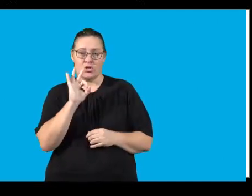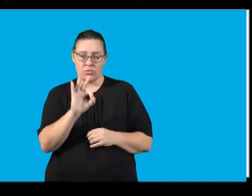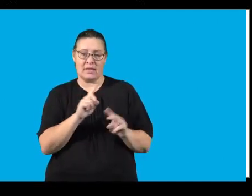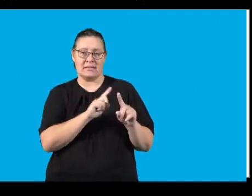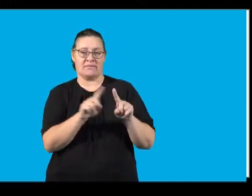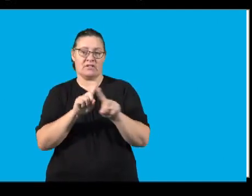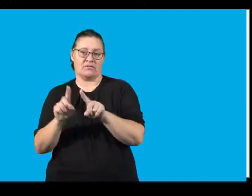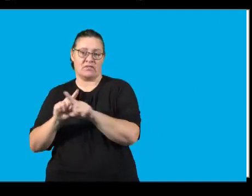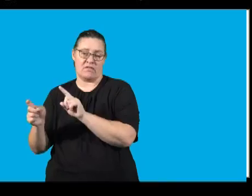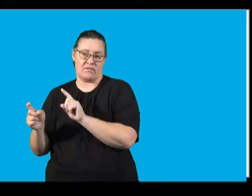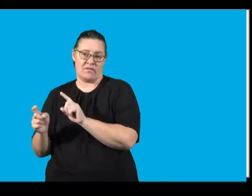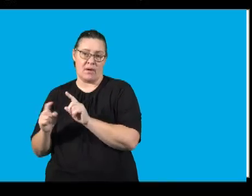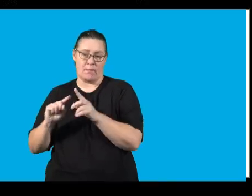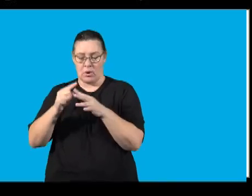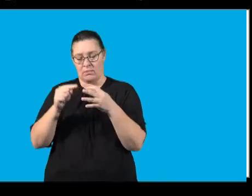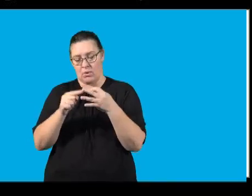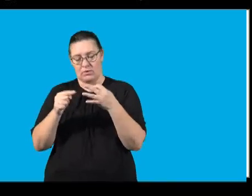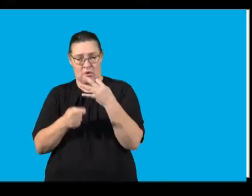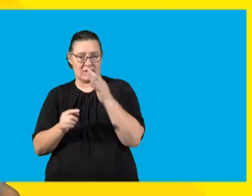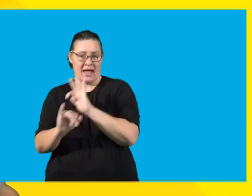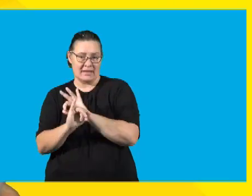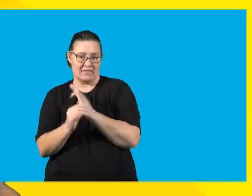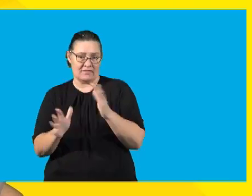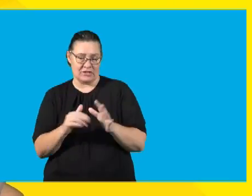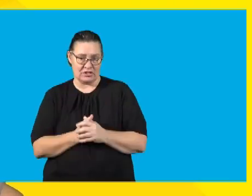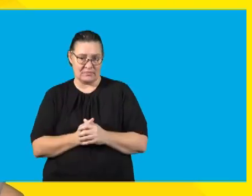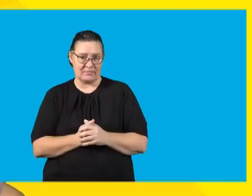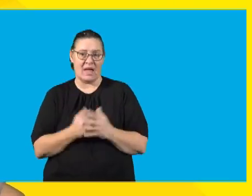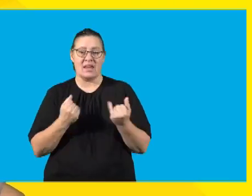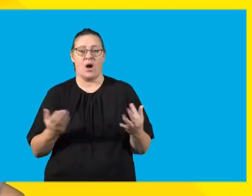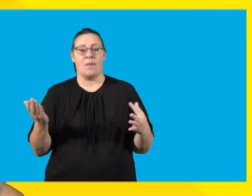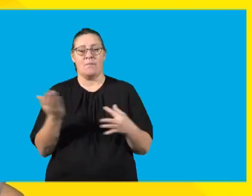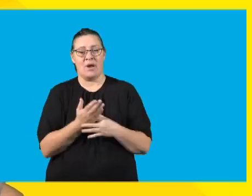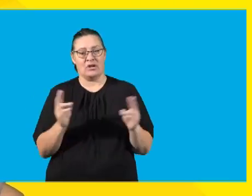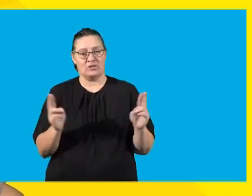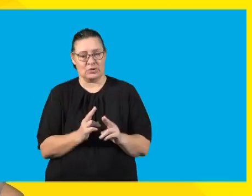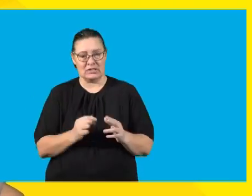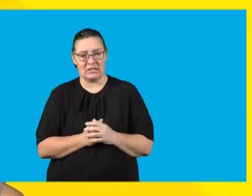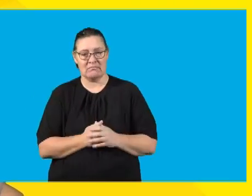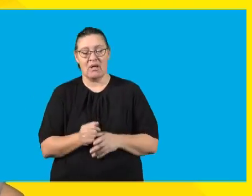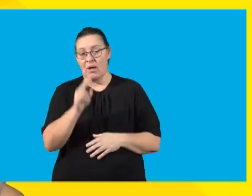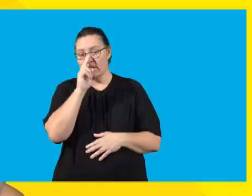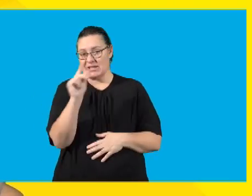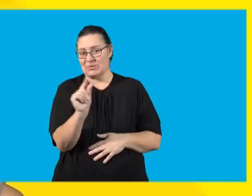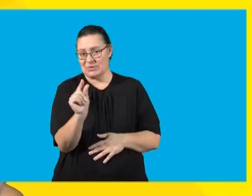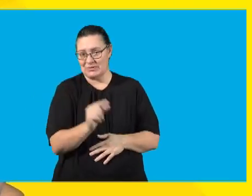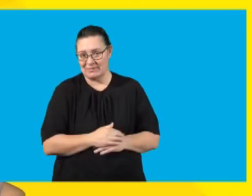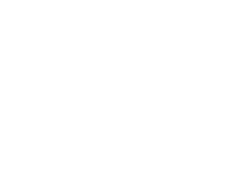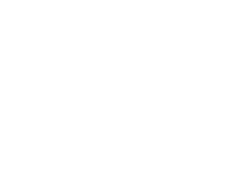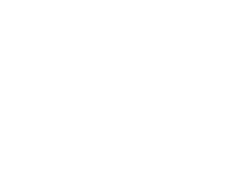different points identified. Okay, this is where we go to a short ad break. I will see you